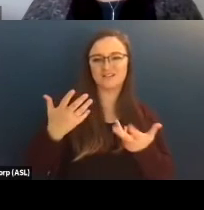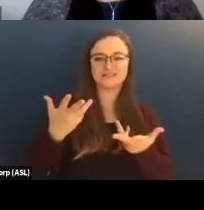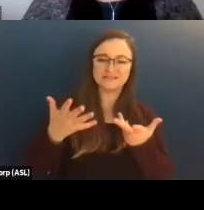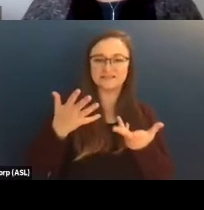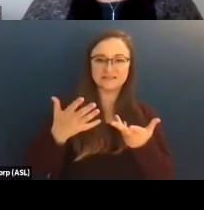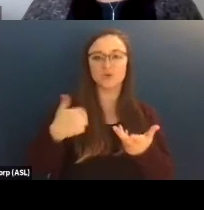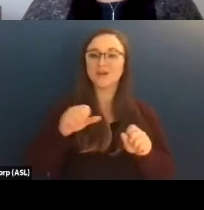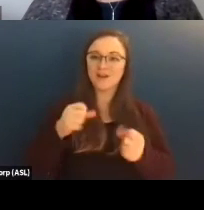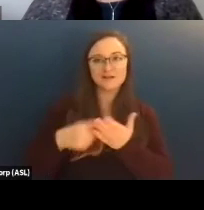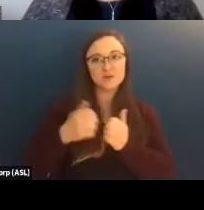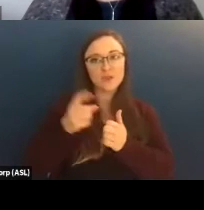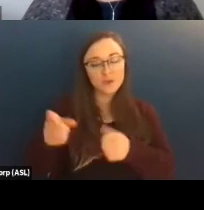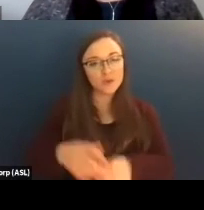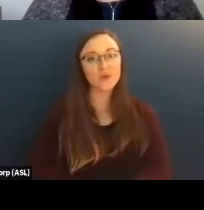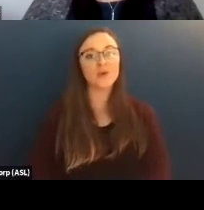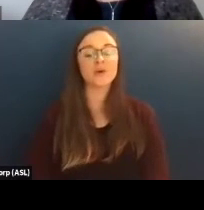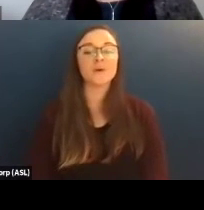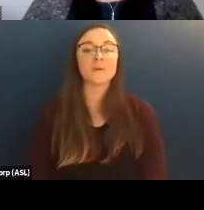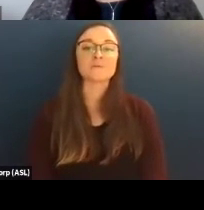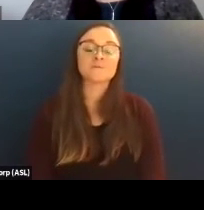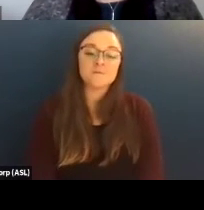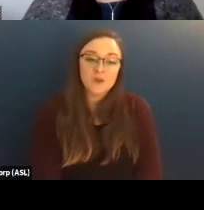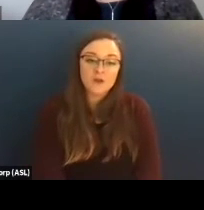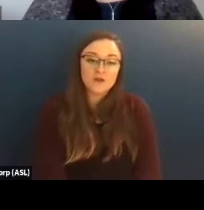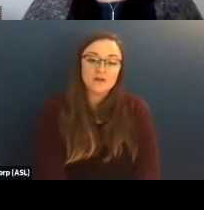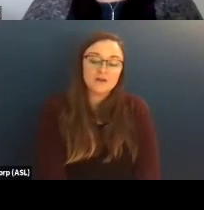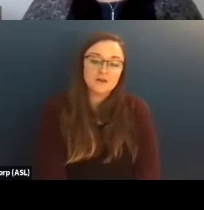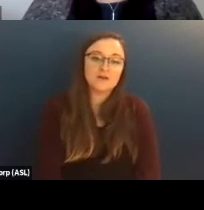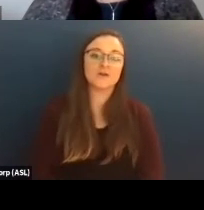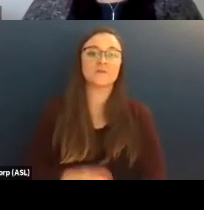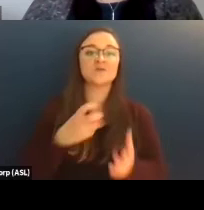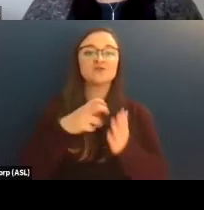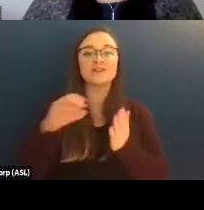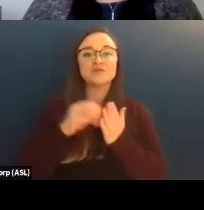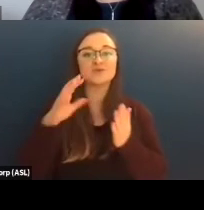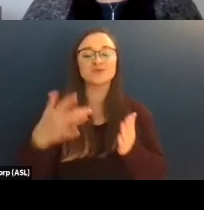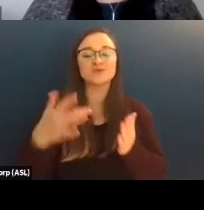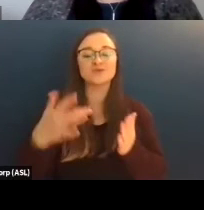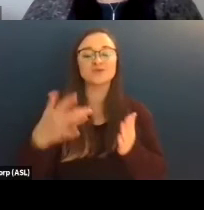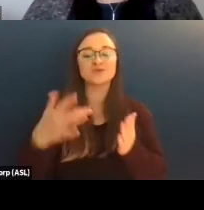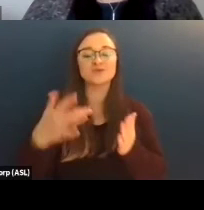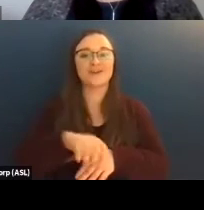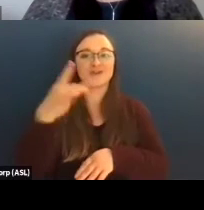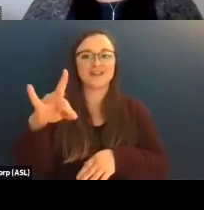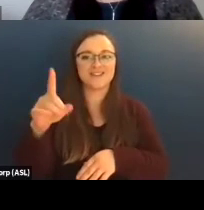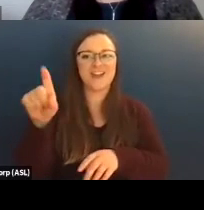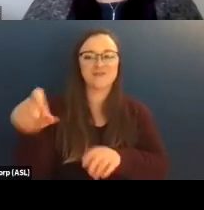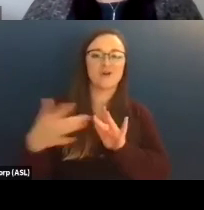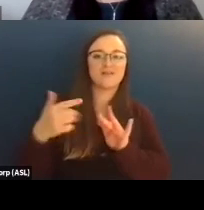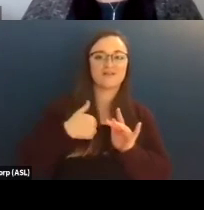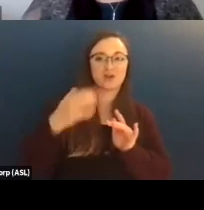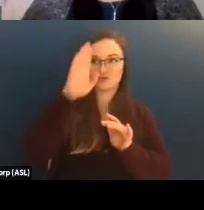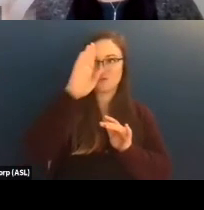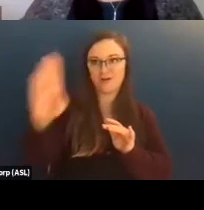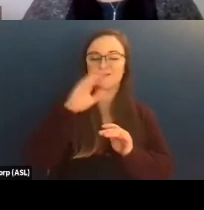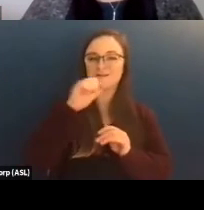it. The important thing is with transfer students, they're generally over 18. They need to reach out to us directly, not their parents or anyone else.